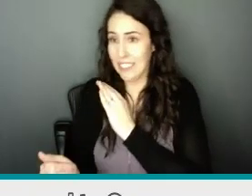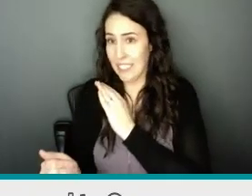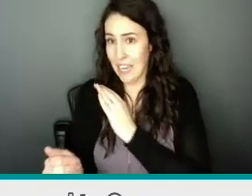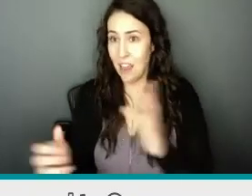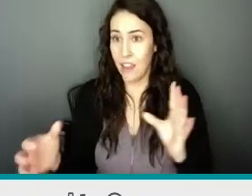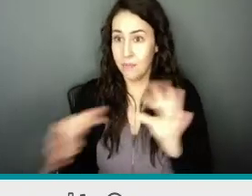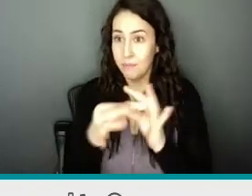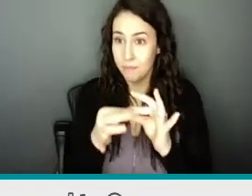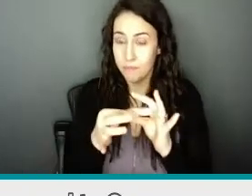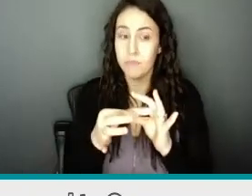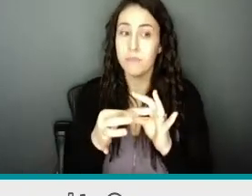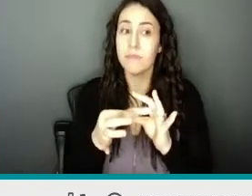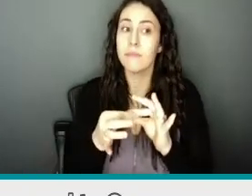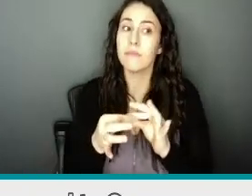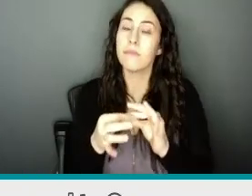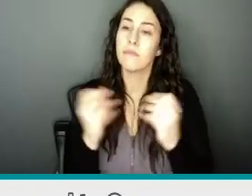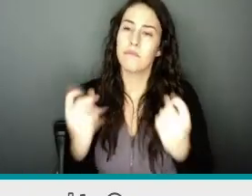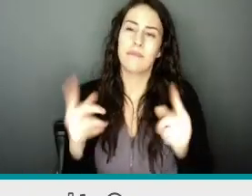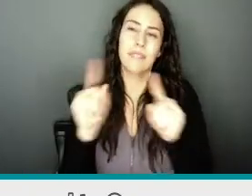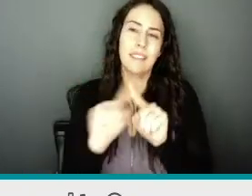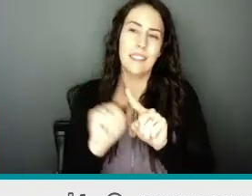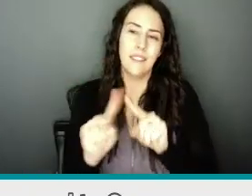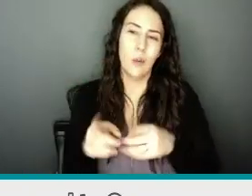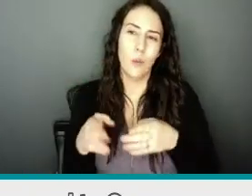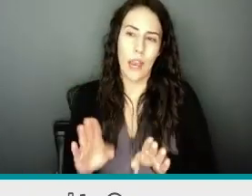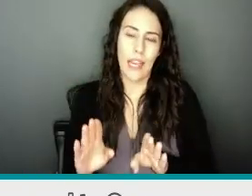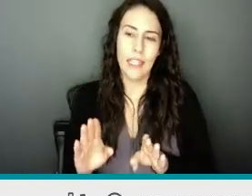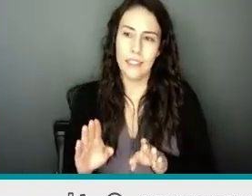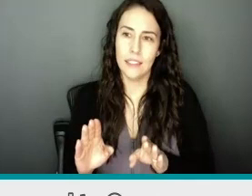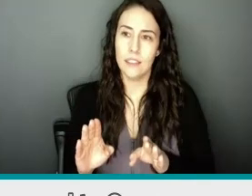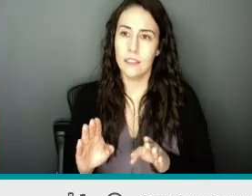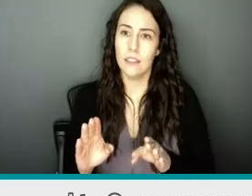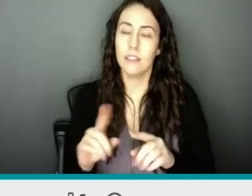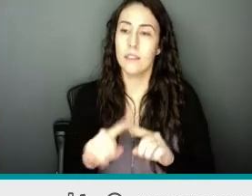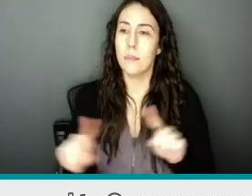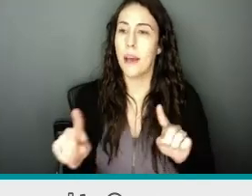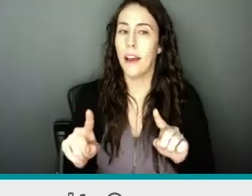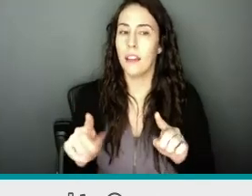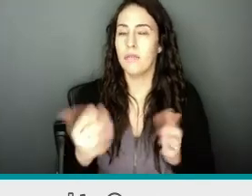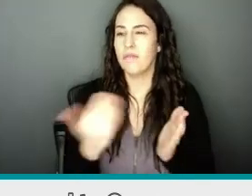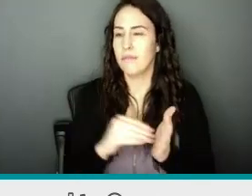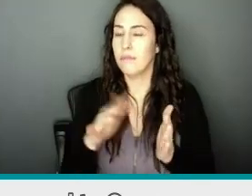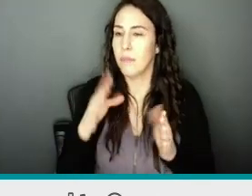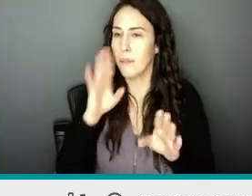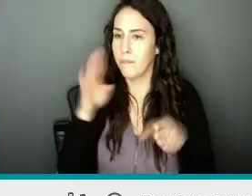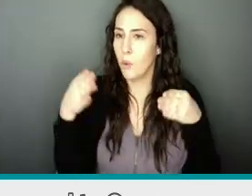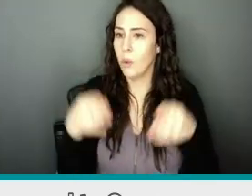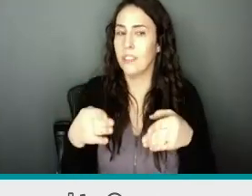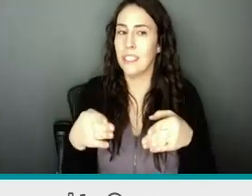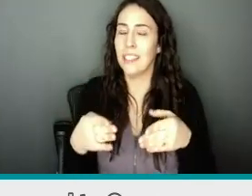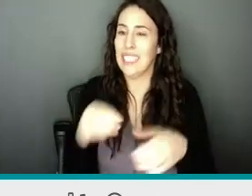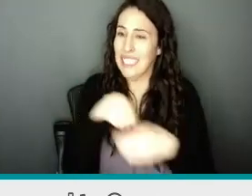there are a lot of different ways to do that, but again, just kind of focusing on what we're able to do inside of GoReact to kind of